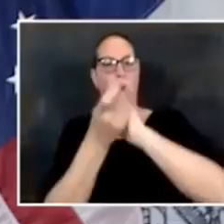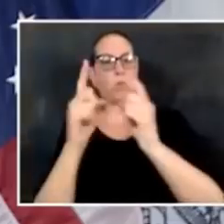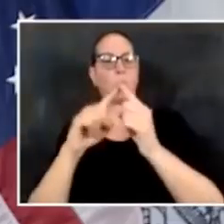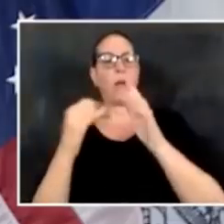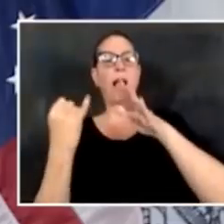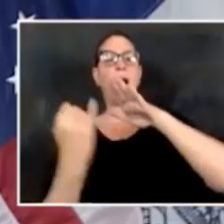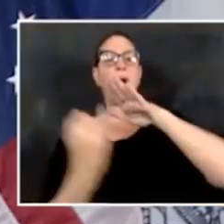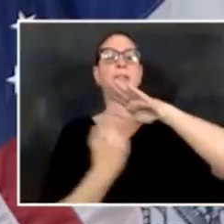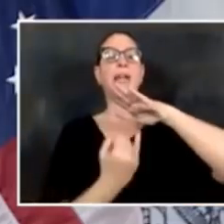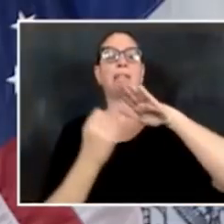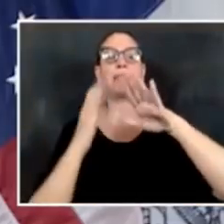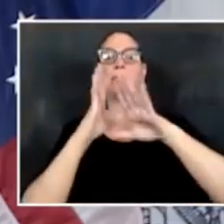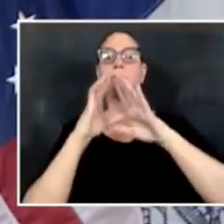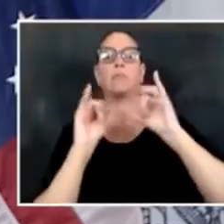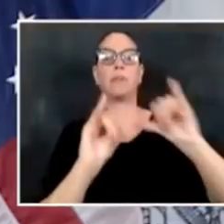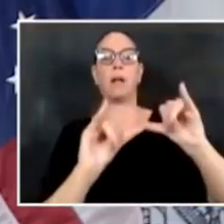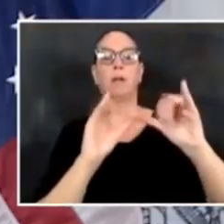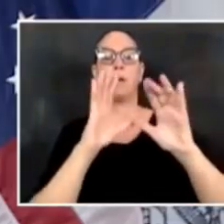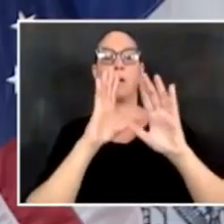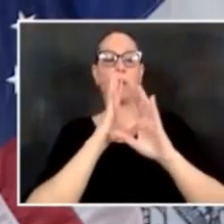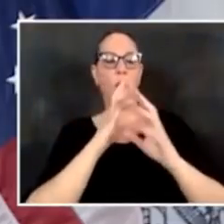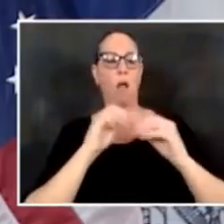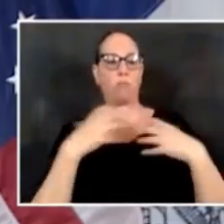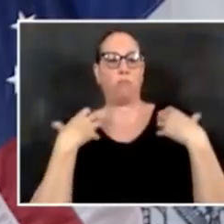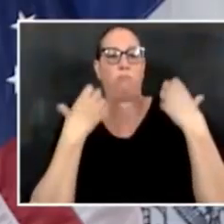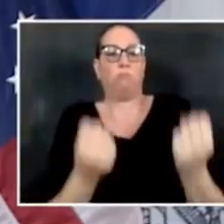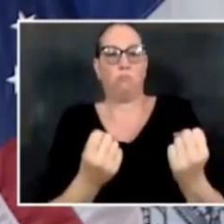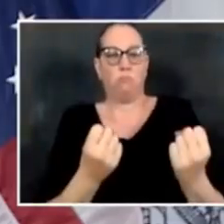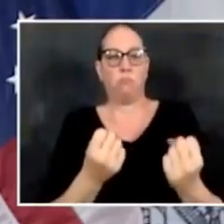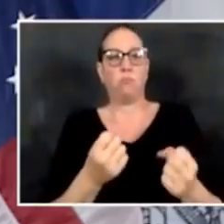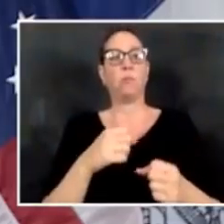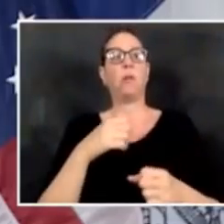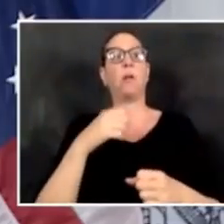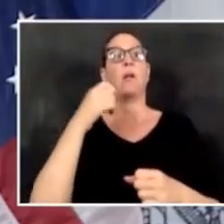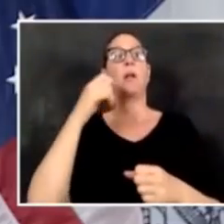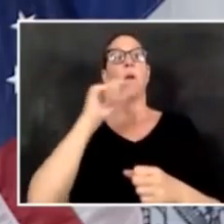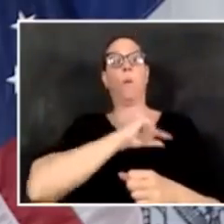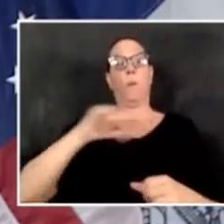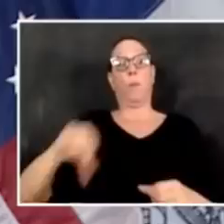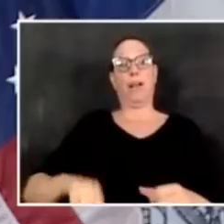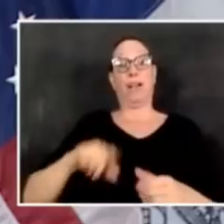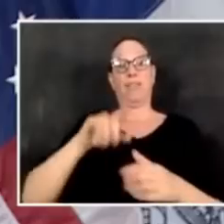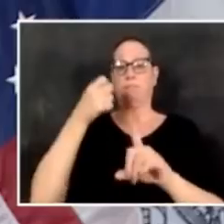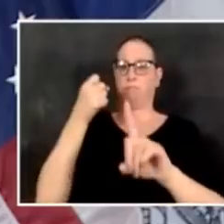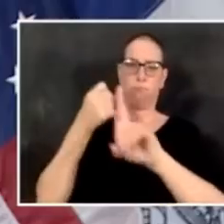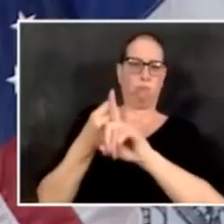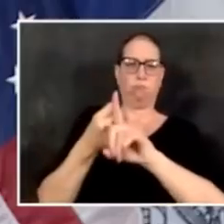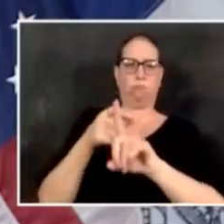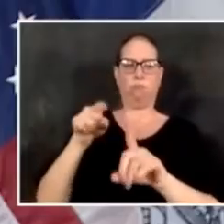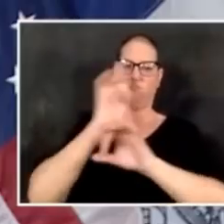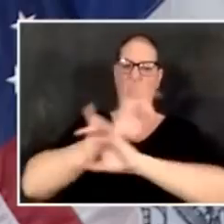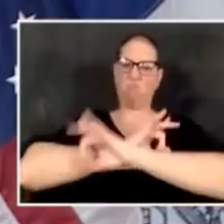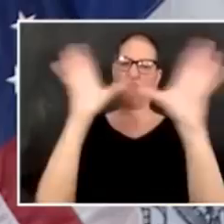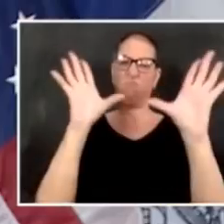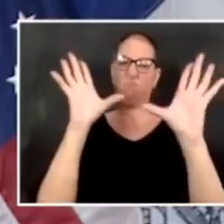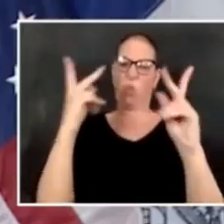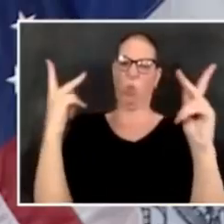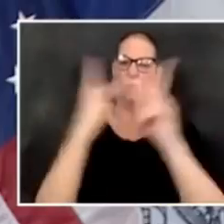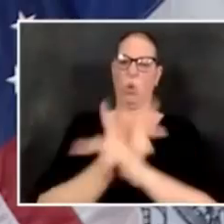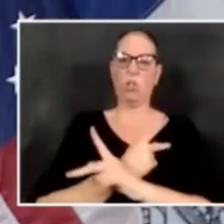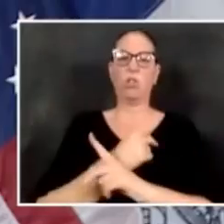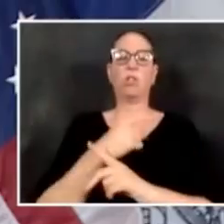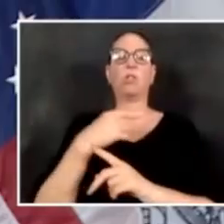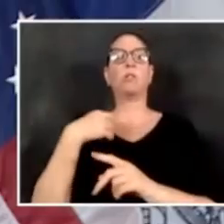that have really borne the brunt here. So the last I heard, they still had plenty to do on the site, but if that